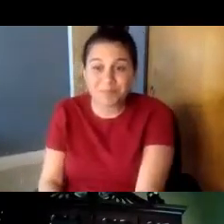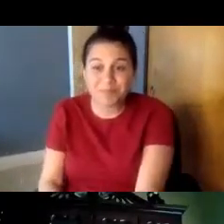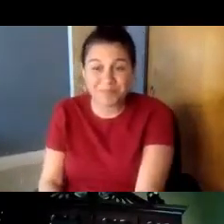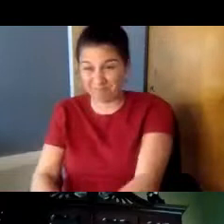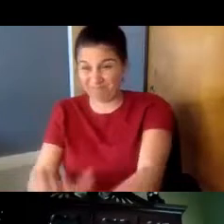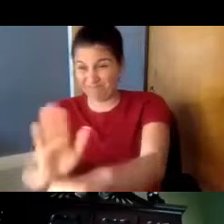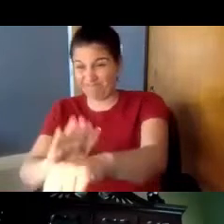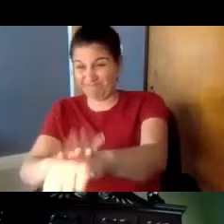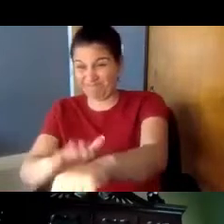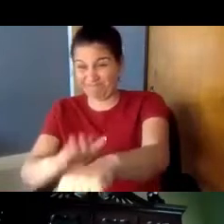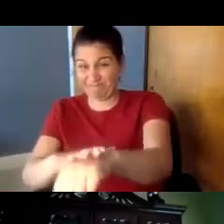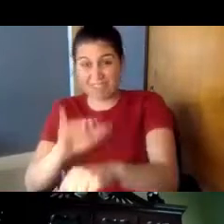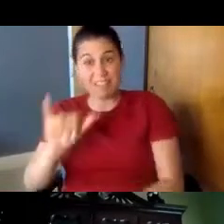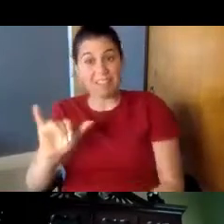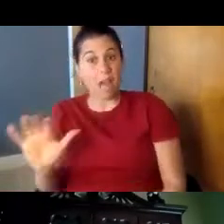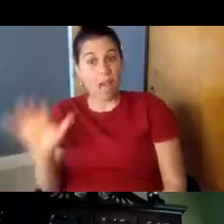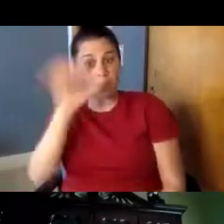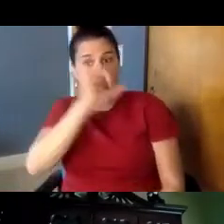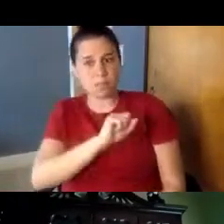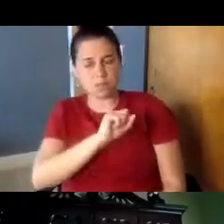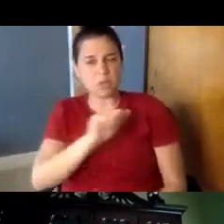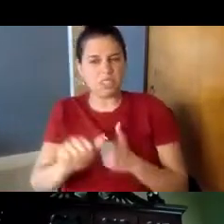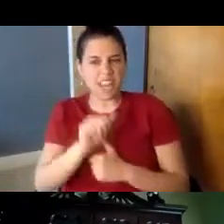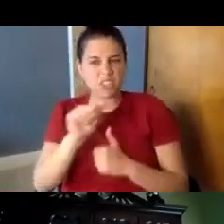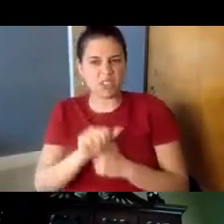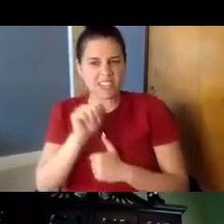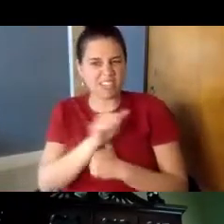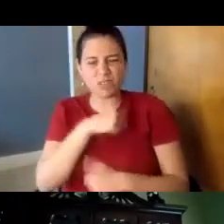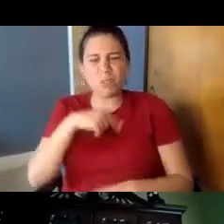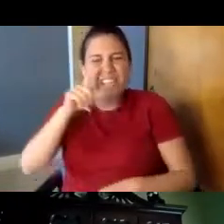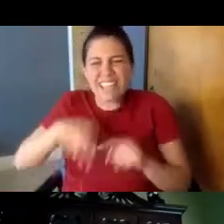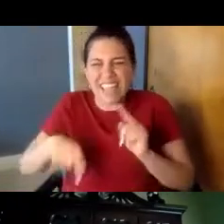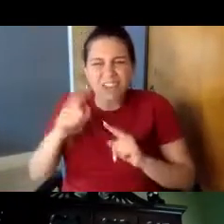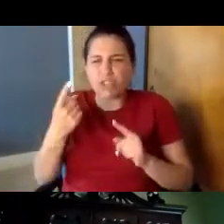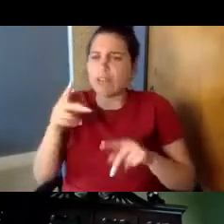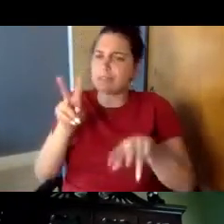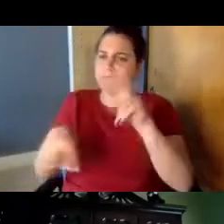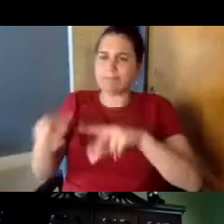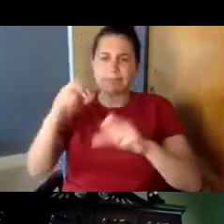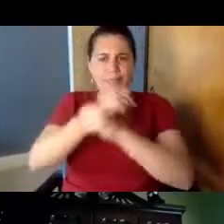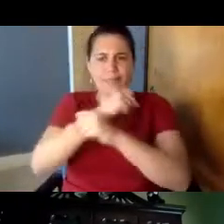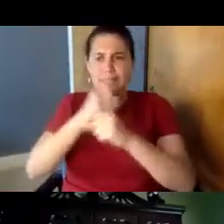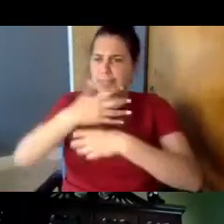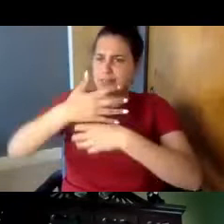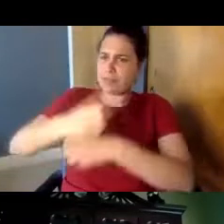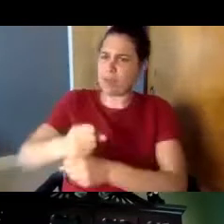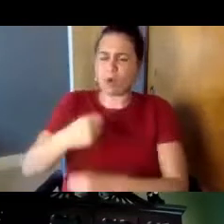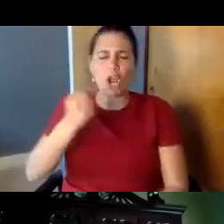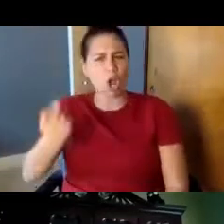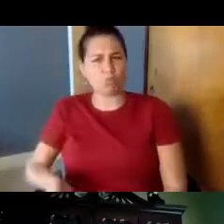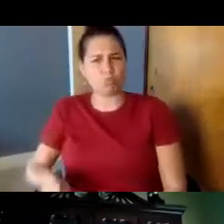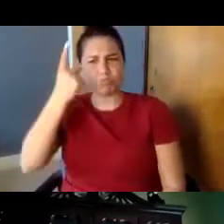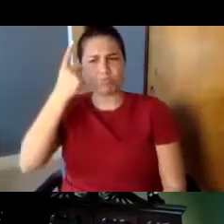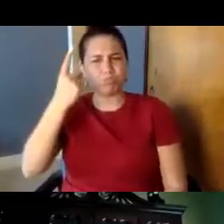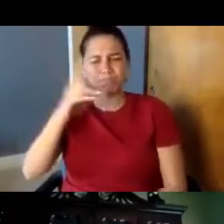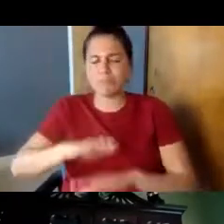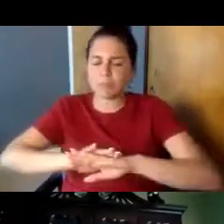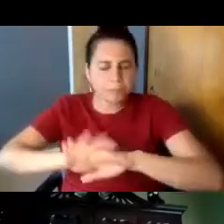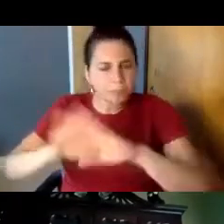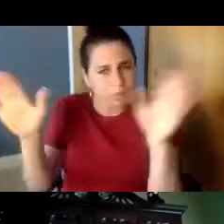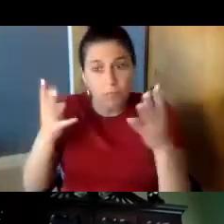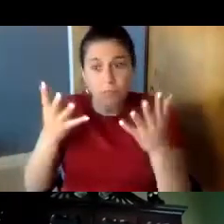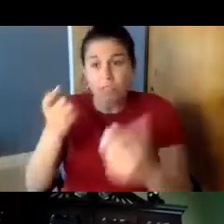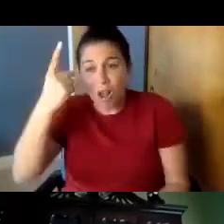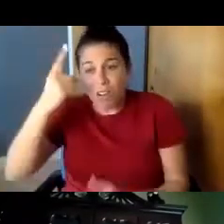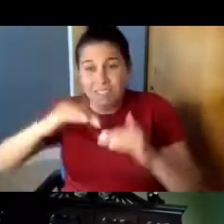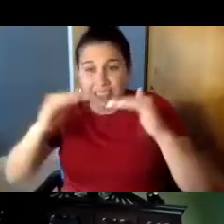is dangerous. Right? You can't stop with just the summary level statistics. If you really want to understand disparities and understand the